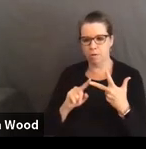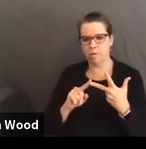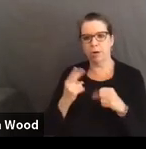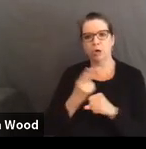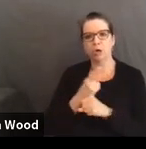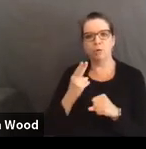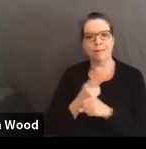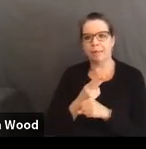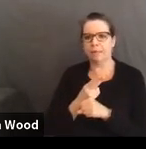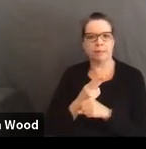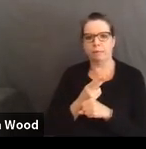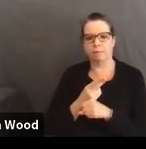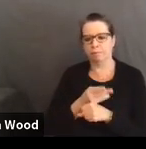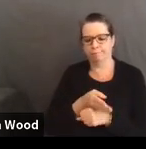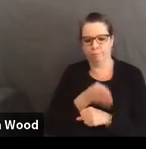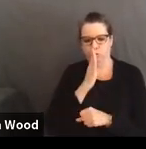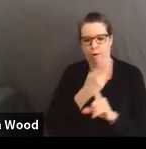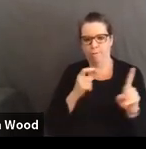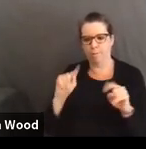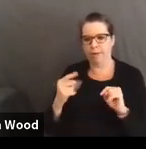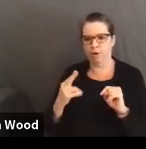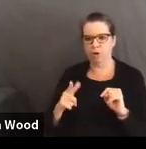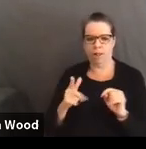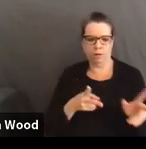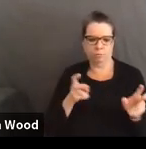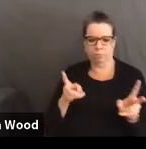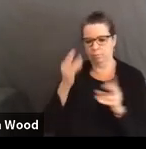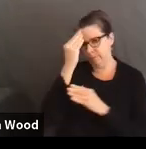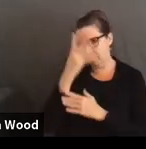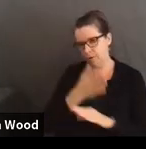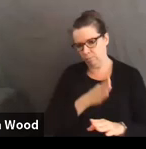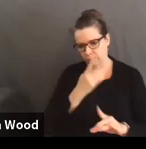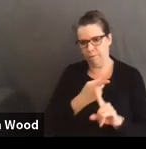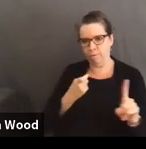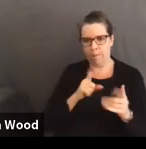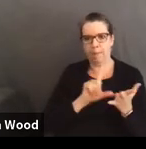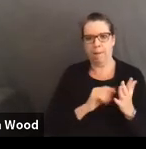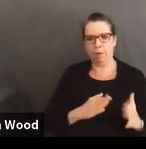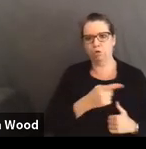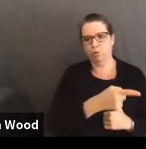it native. So pulling the content directly from the publishers.